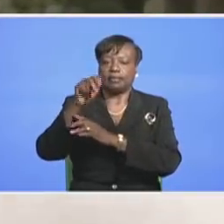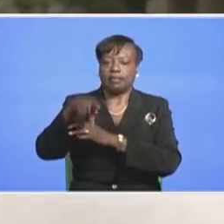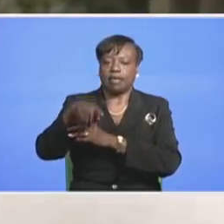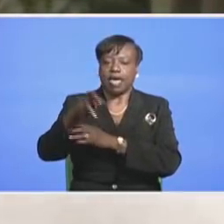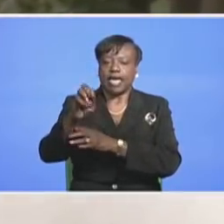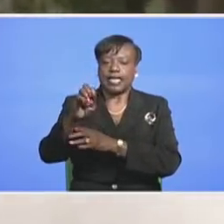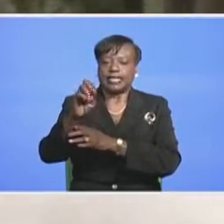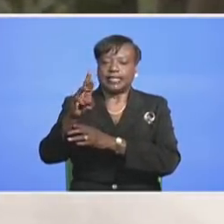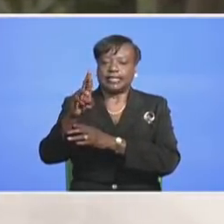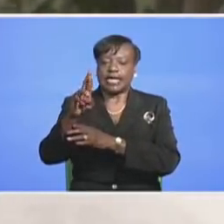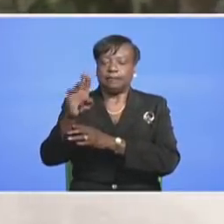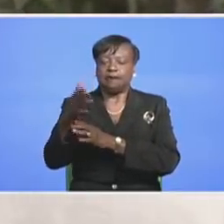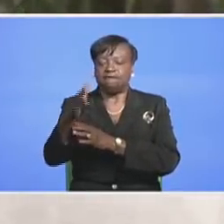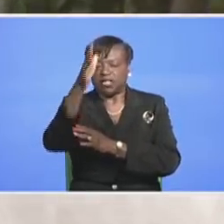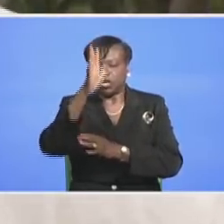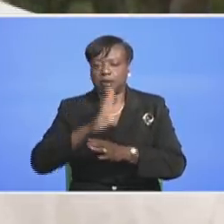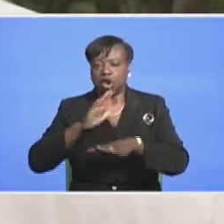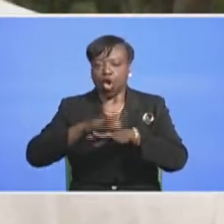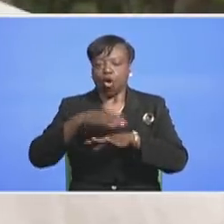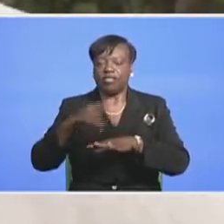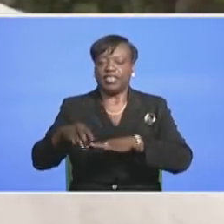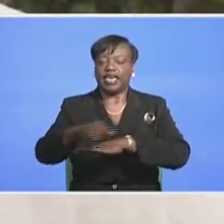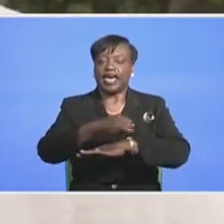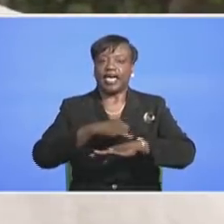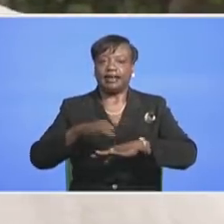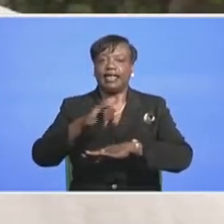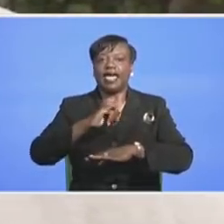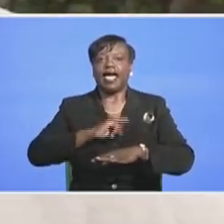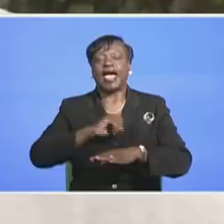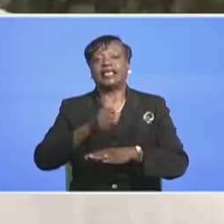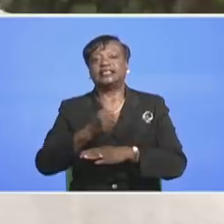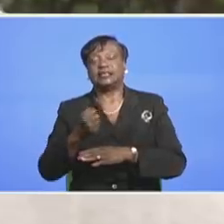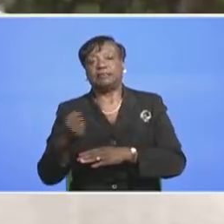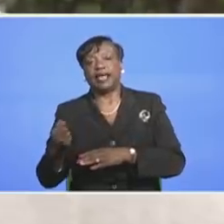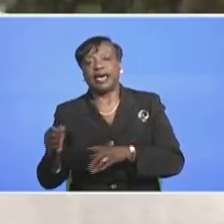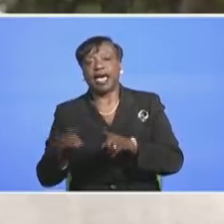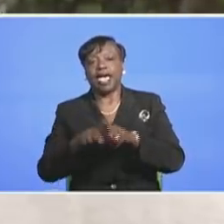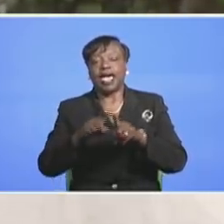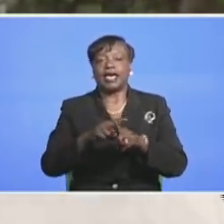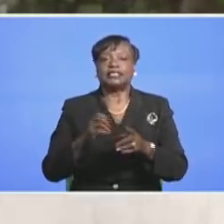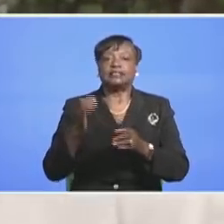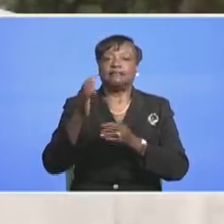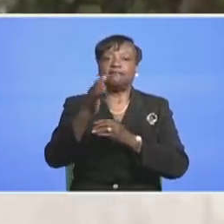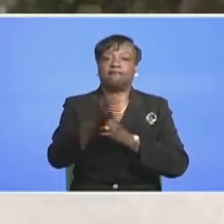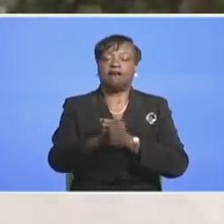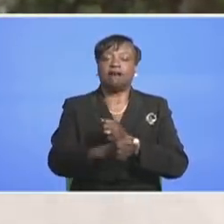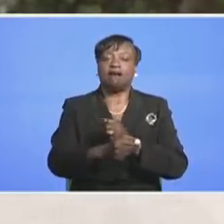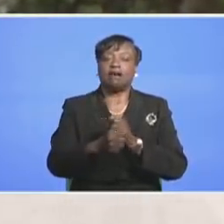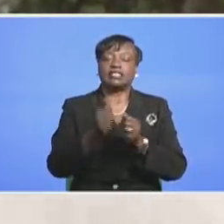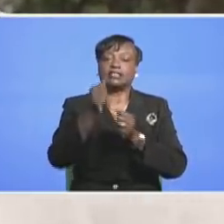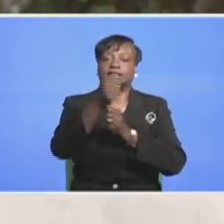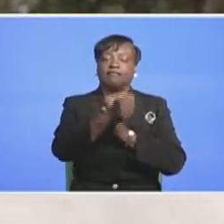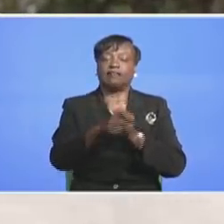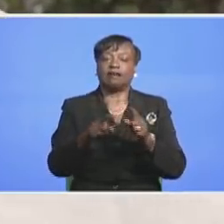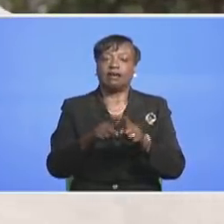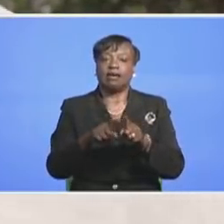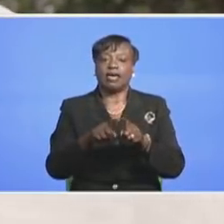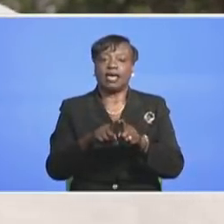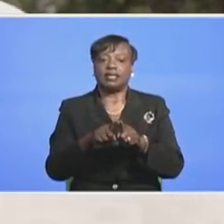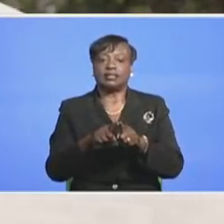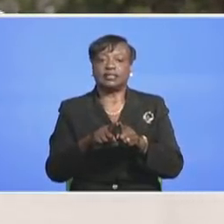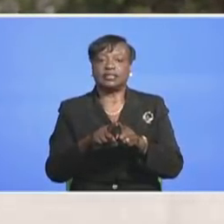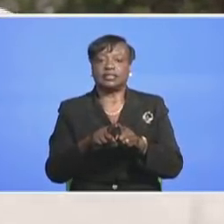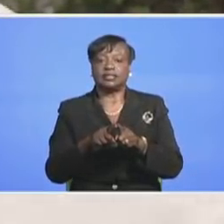the island, and I supply as far as not just the locals in my community,